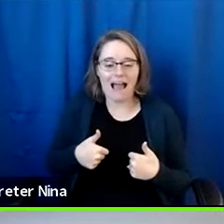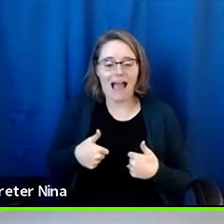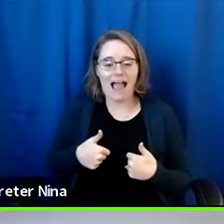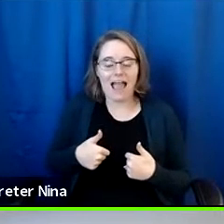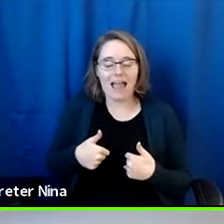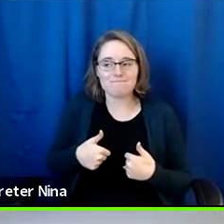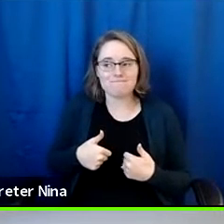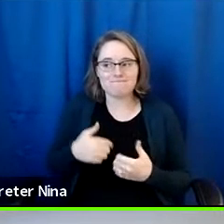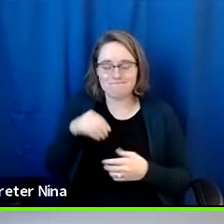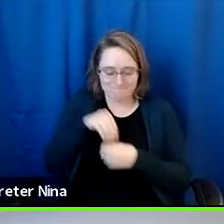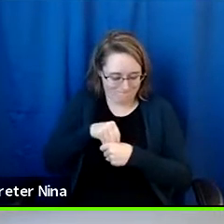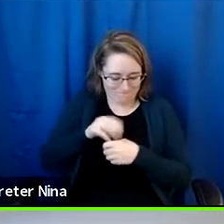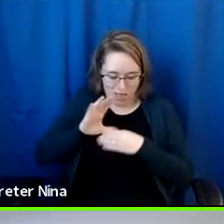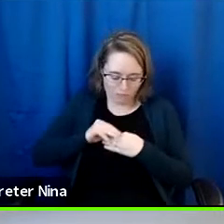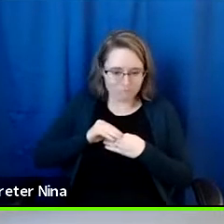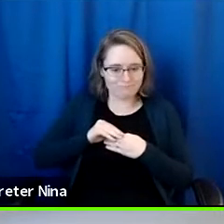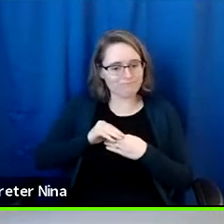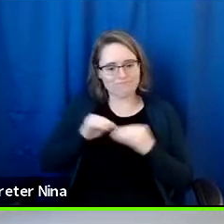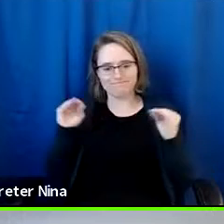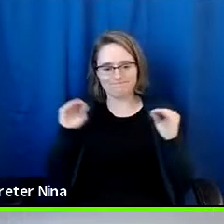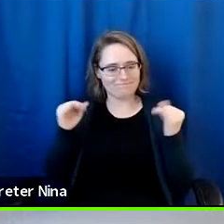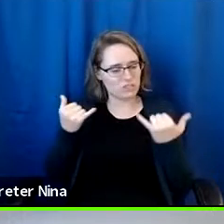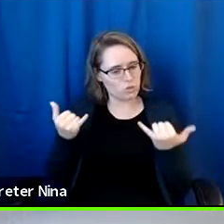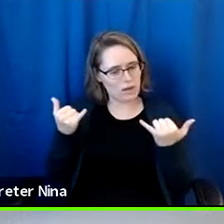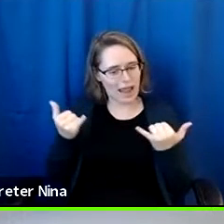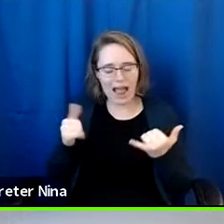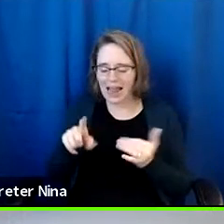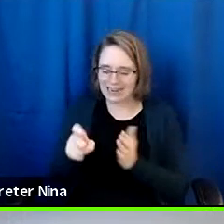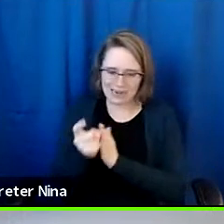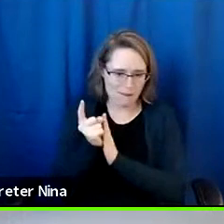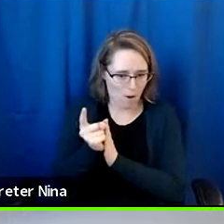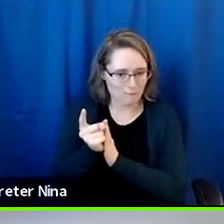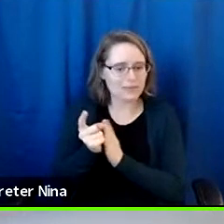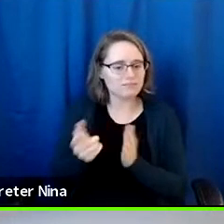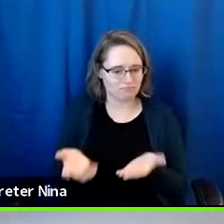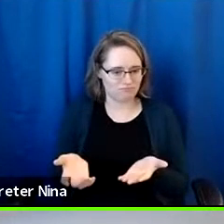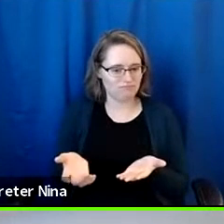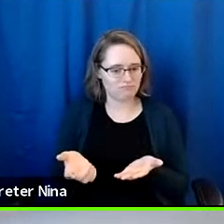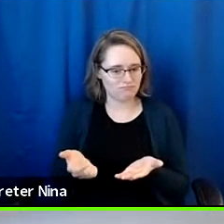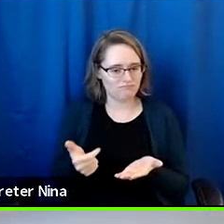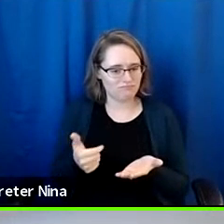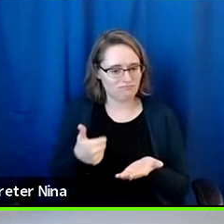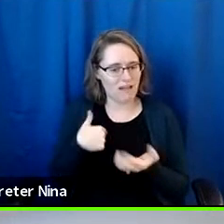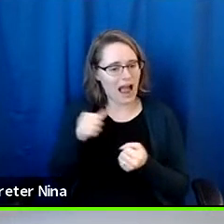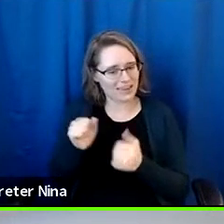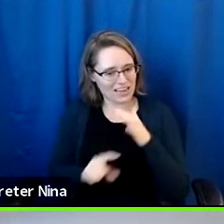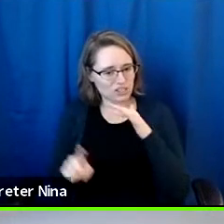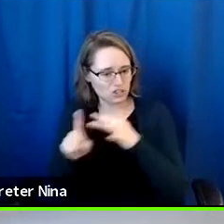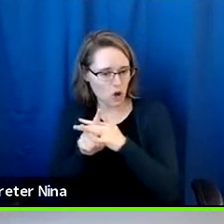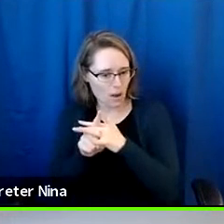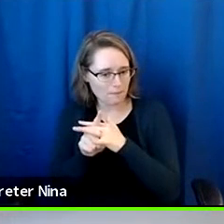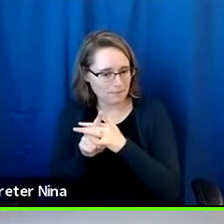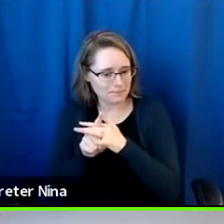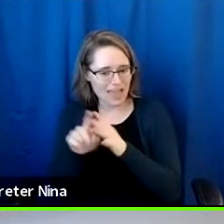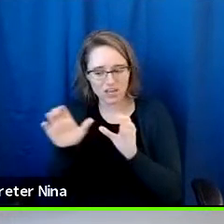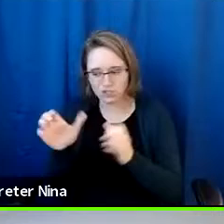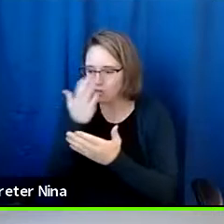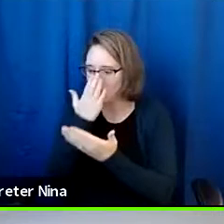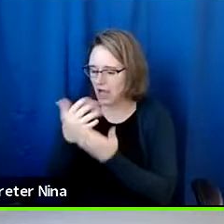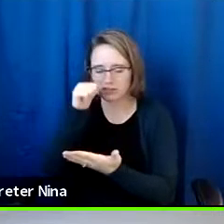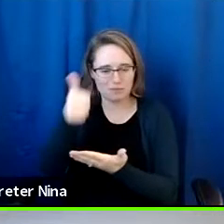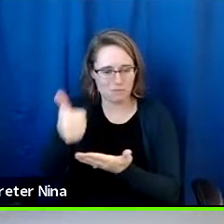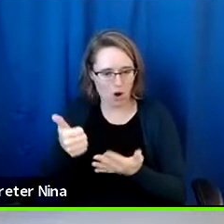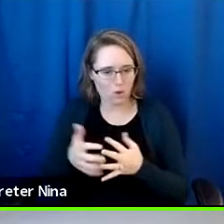it in me today. But give me a moment and I can show up and do well